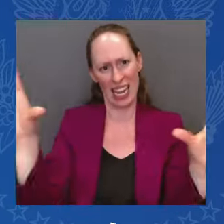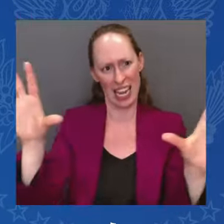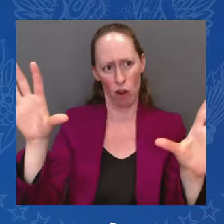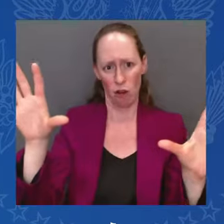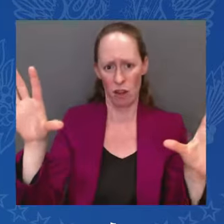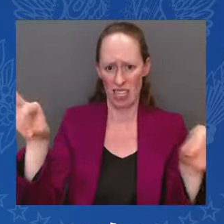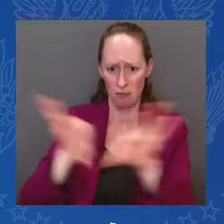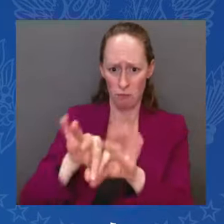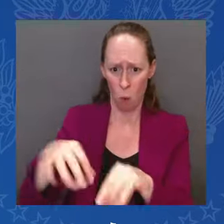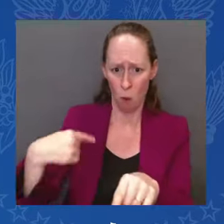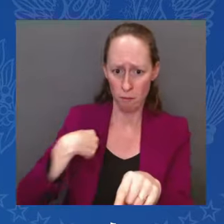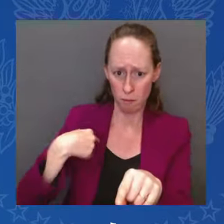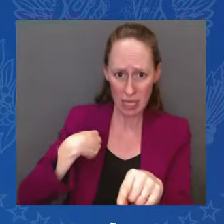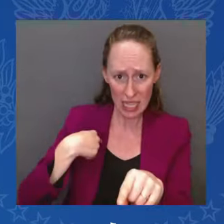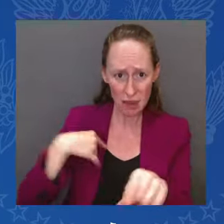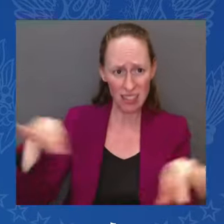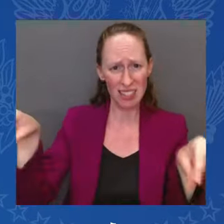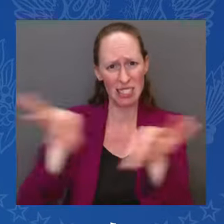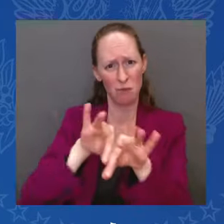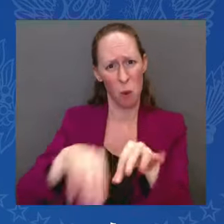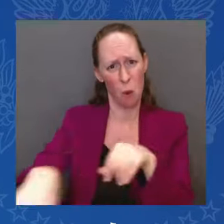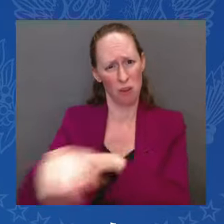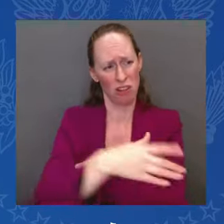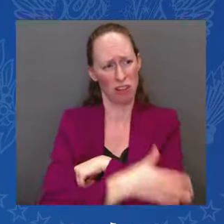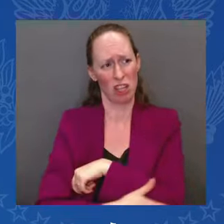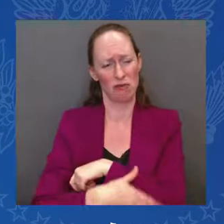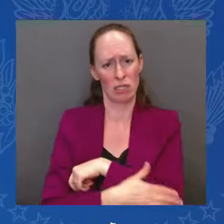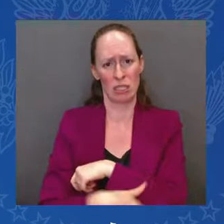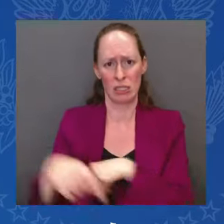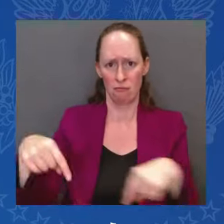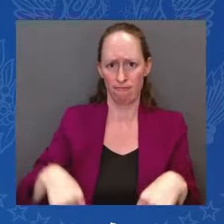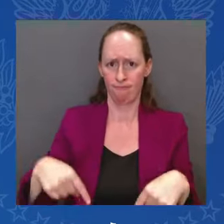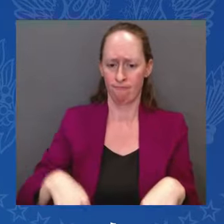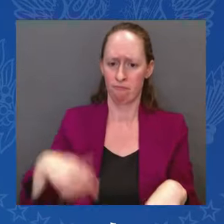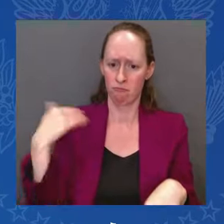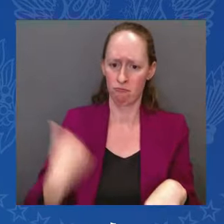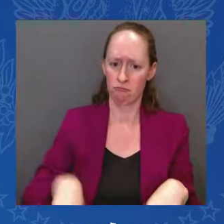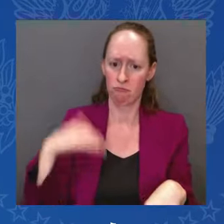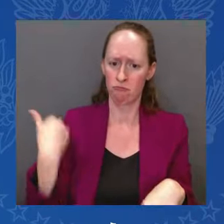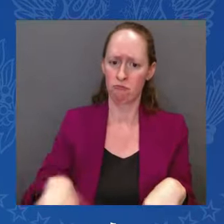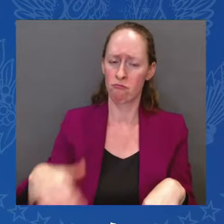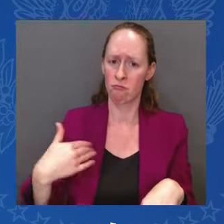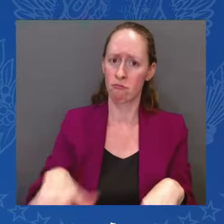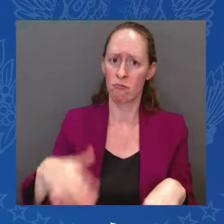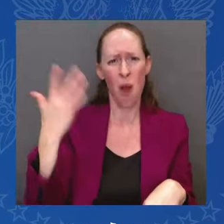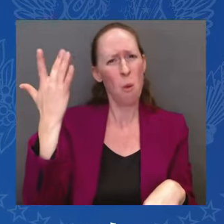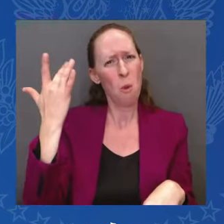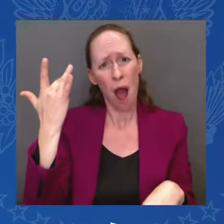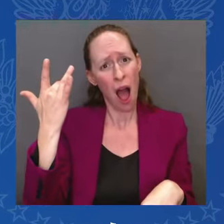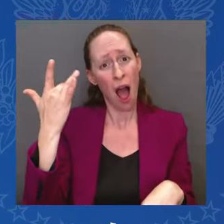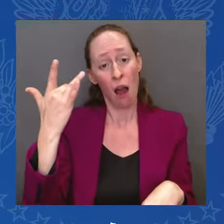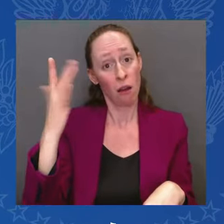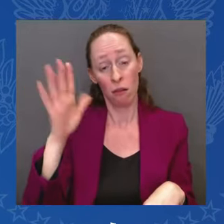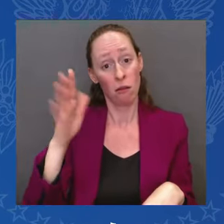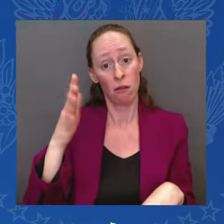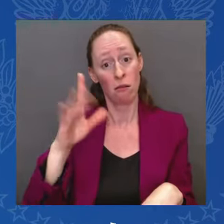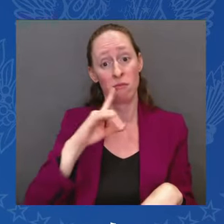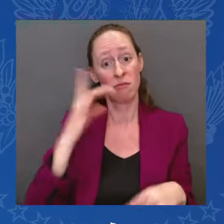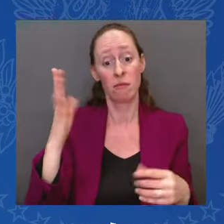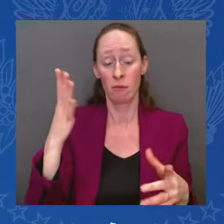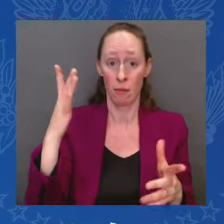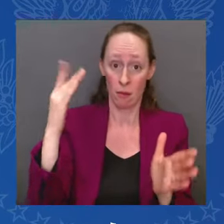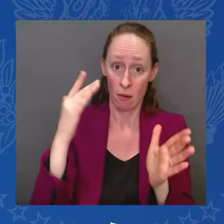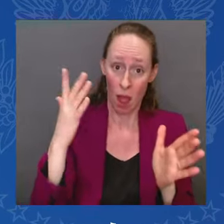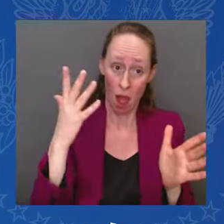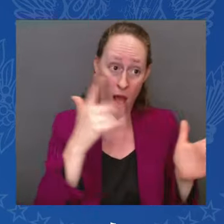It matters, and here's why. After every mass shooting, we hear a simple message, the same message heard